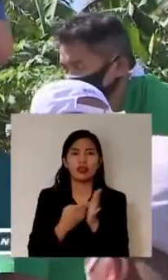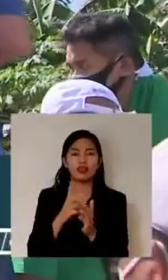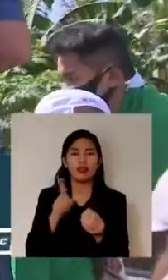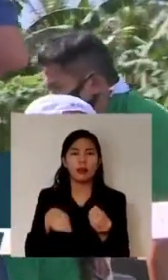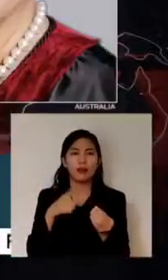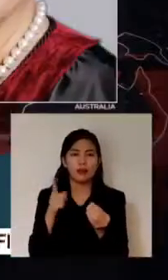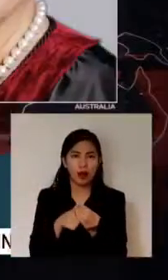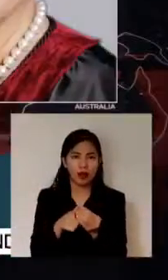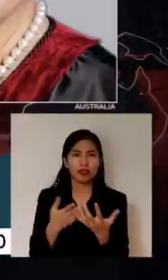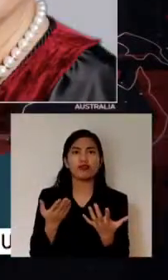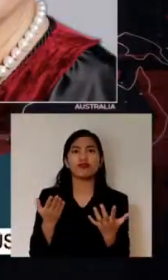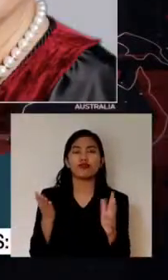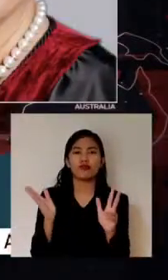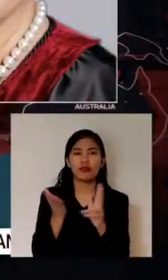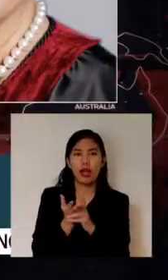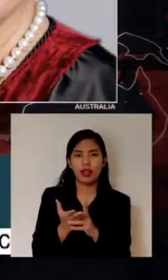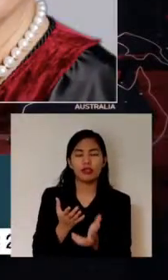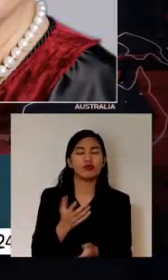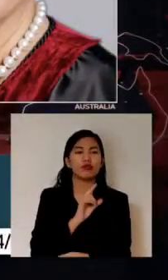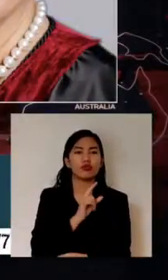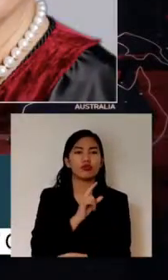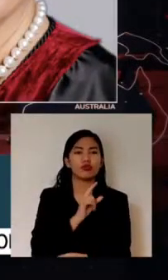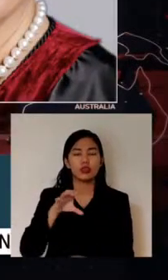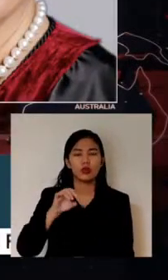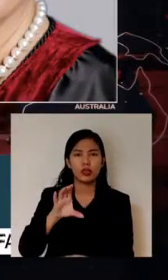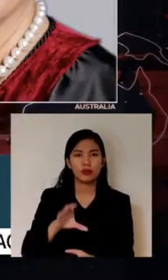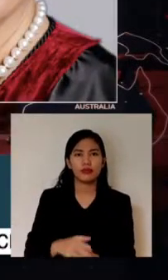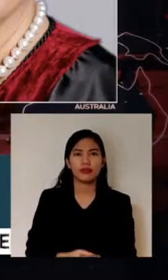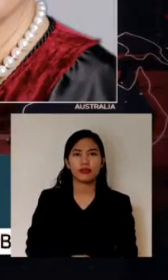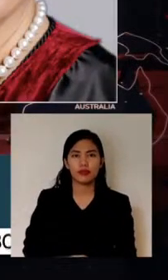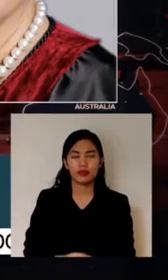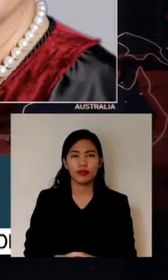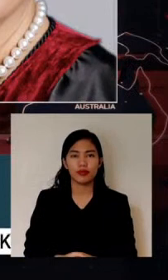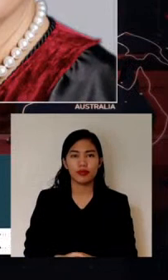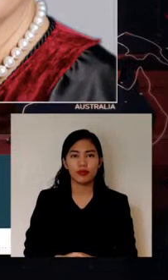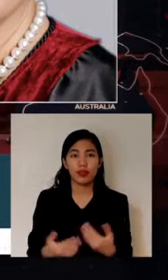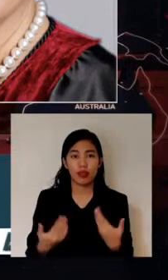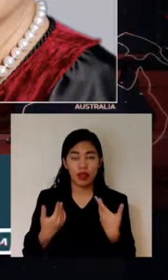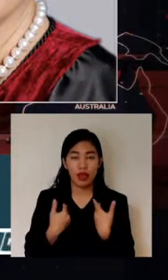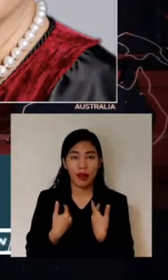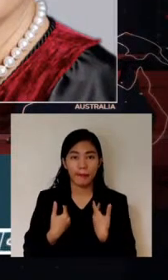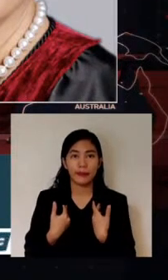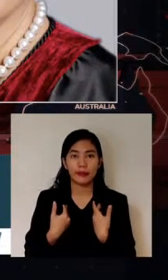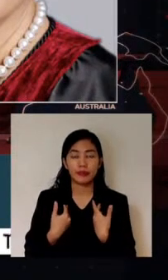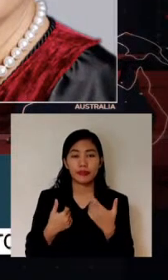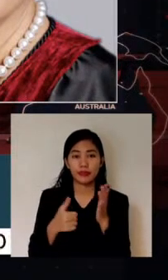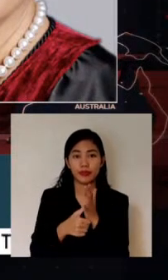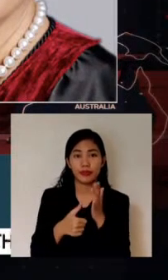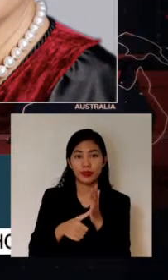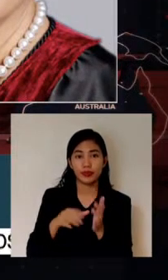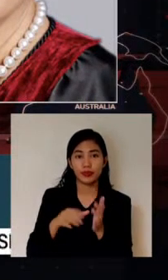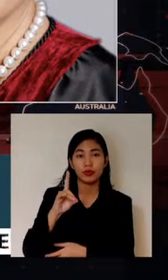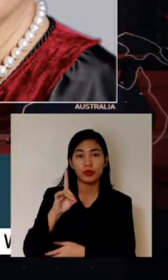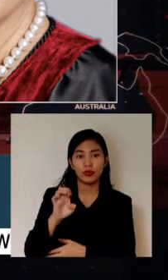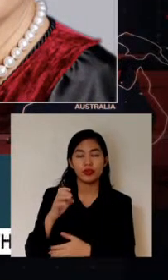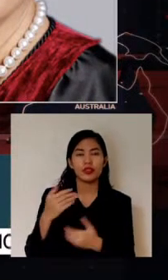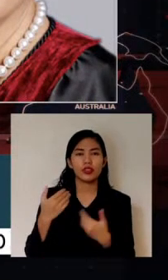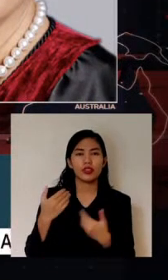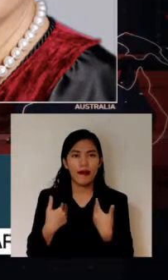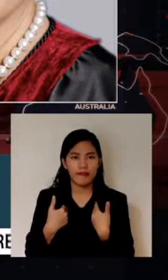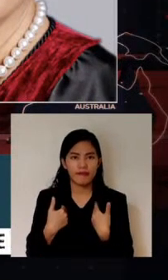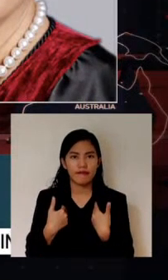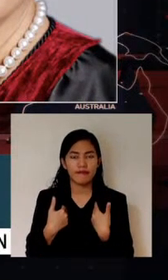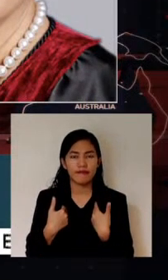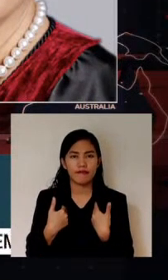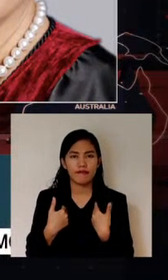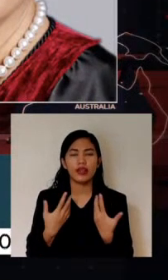Election Code. The issue is Section 12 of the Omnibus Election Code. And the issue is their moral turpitude. When he did that file